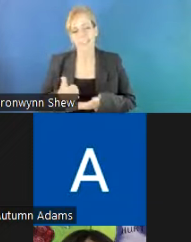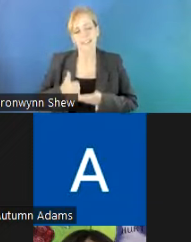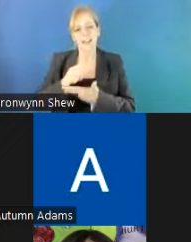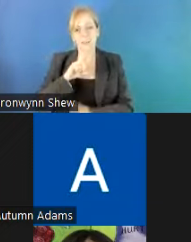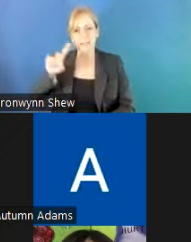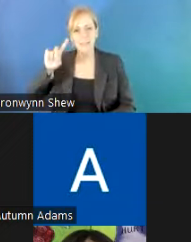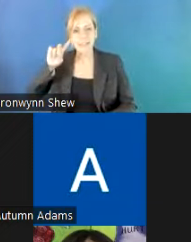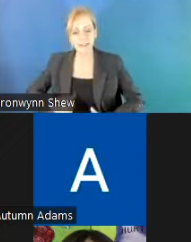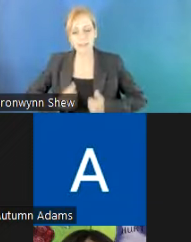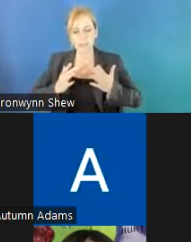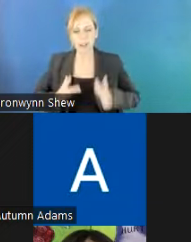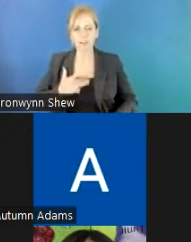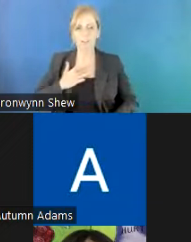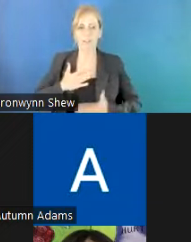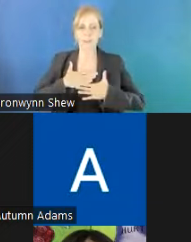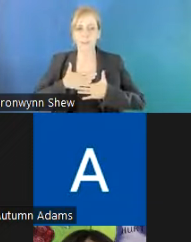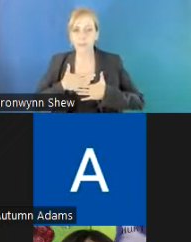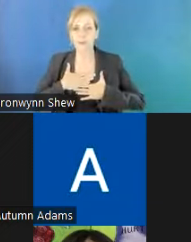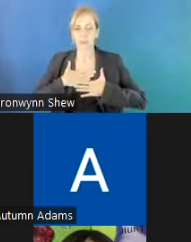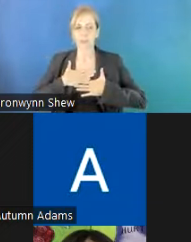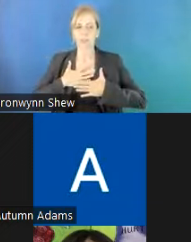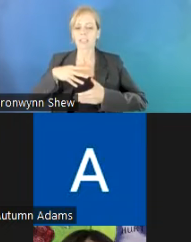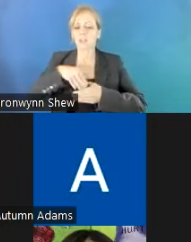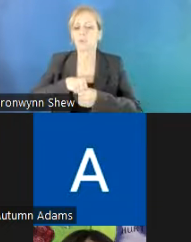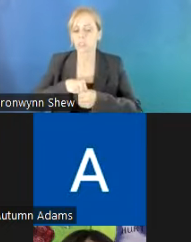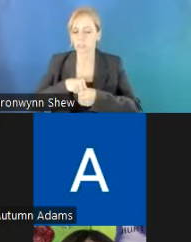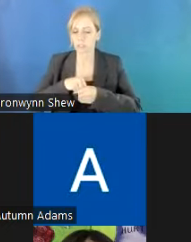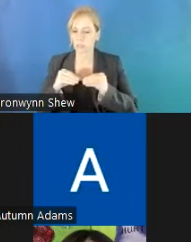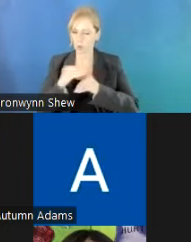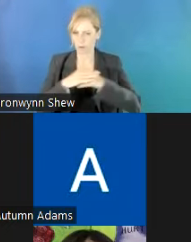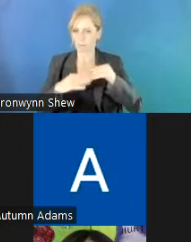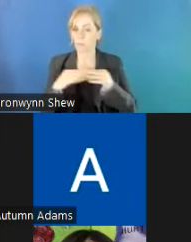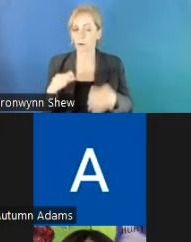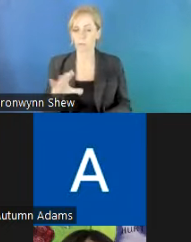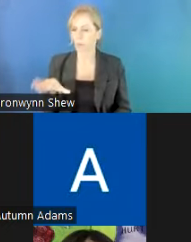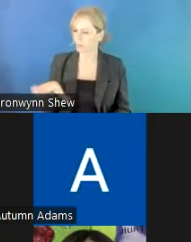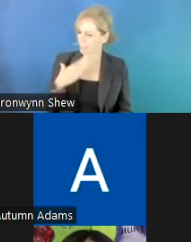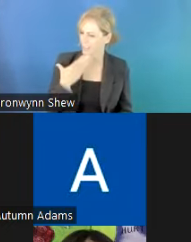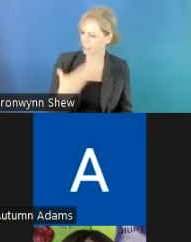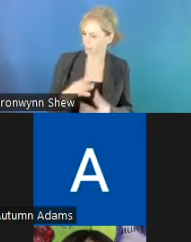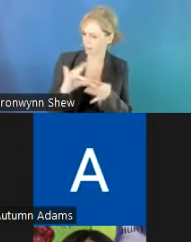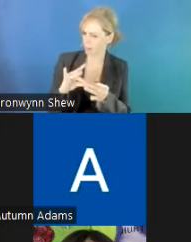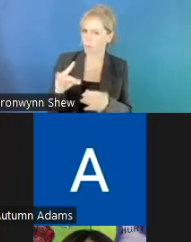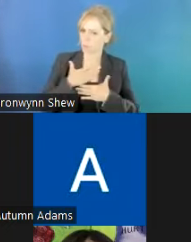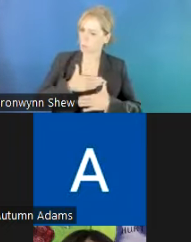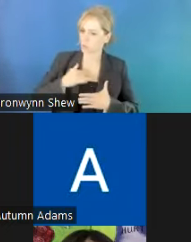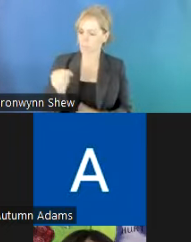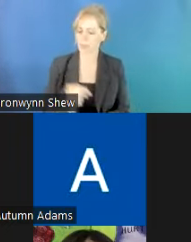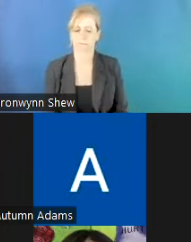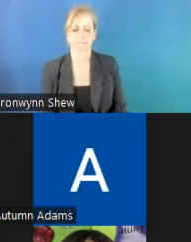shelter, in the place they're in. And thank you for bringing that up. I appreciate that. Next slide, please.